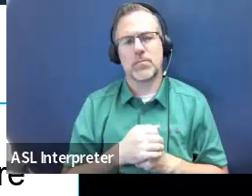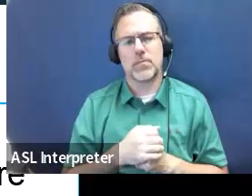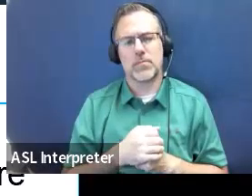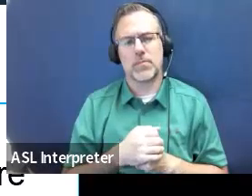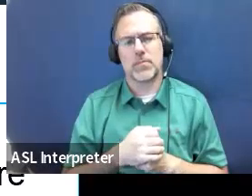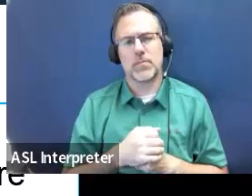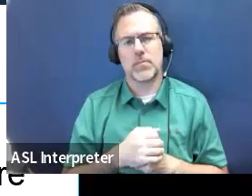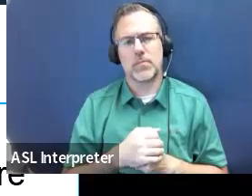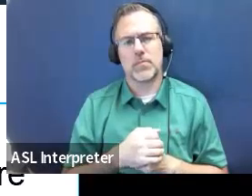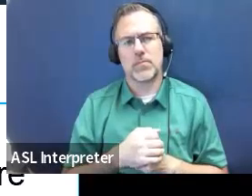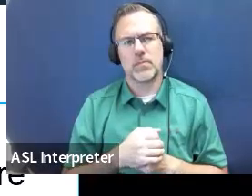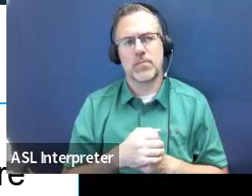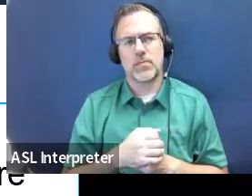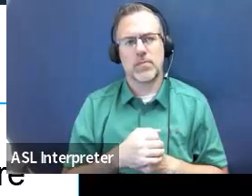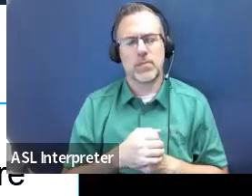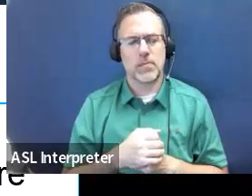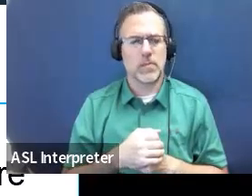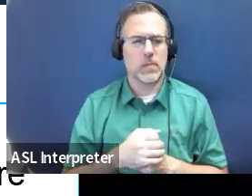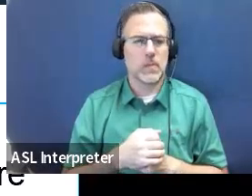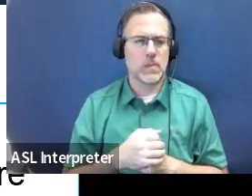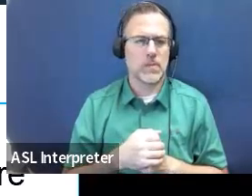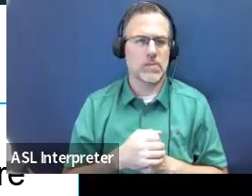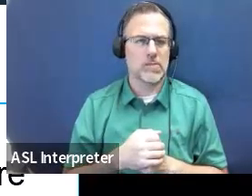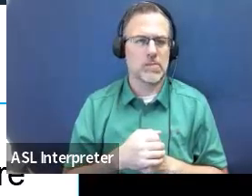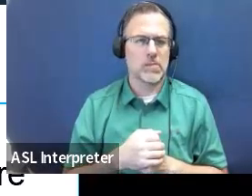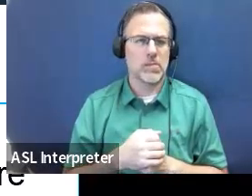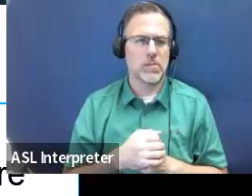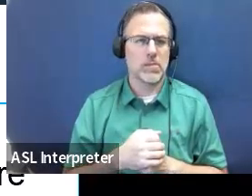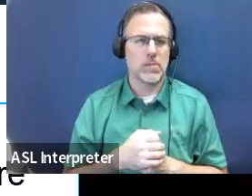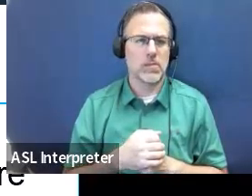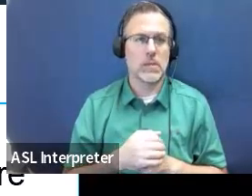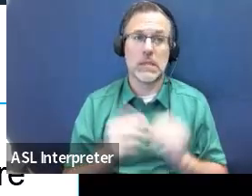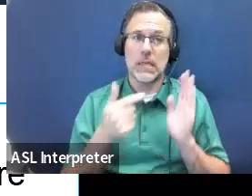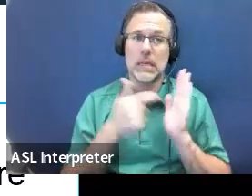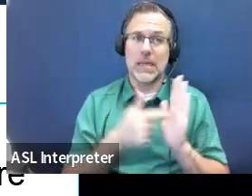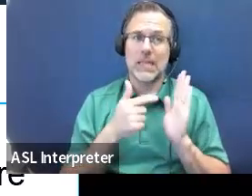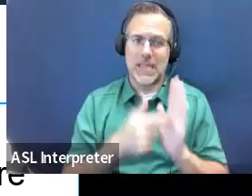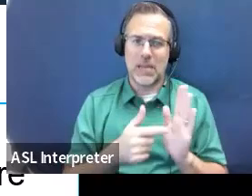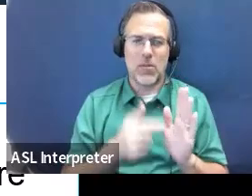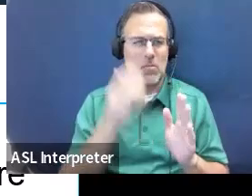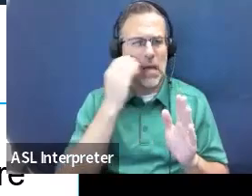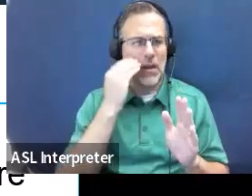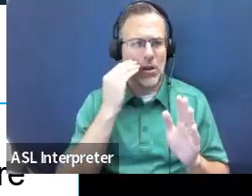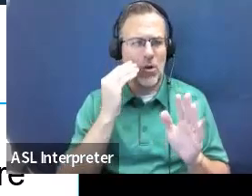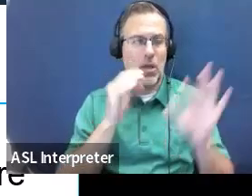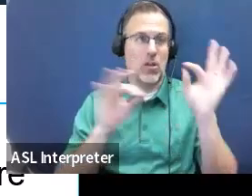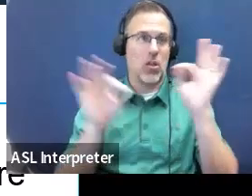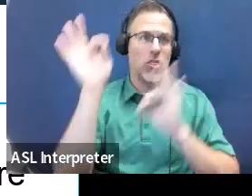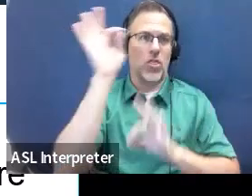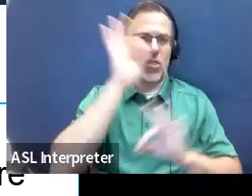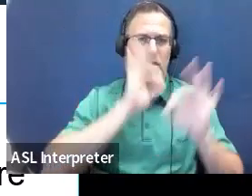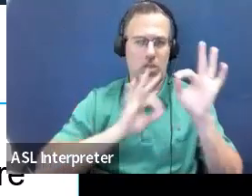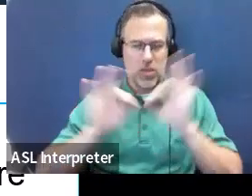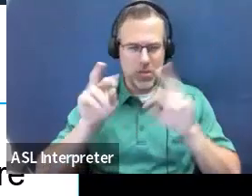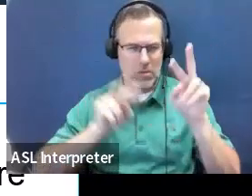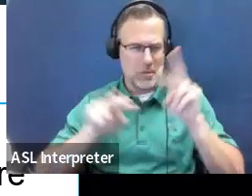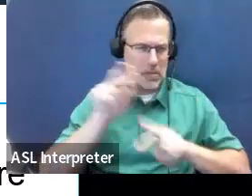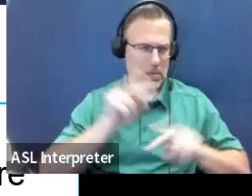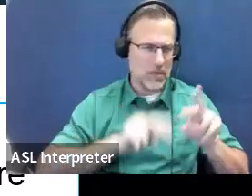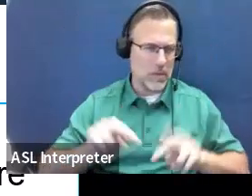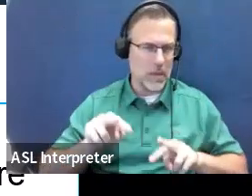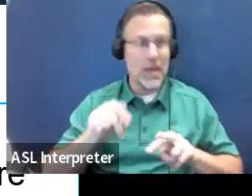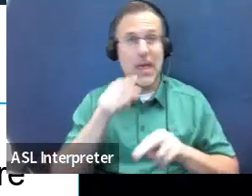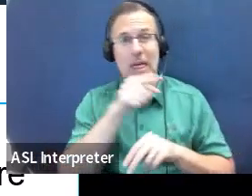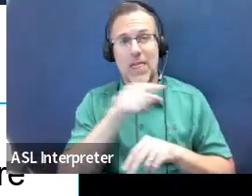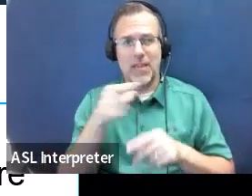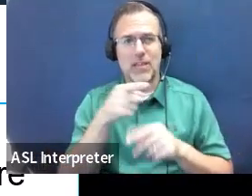these sections. So here is an example. This is a really busy slide because this was based off of an actual